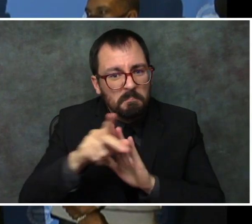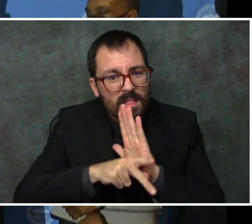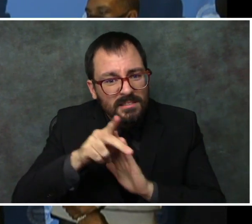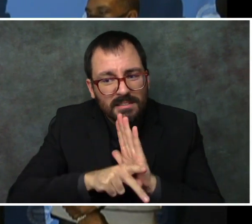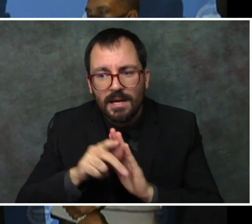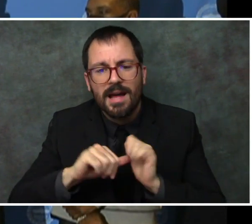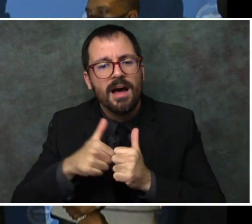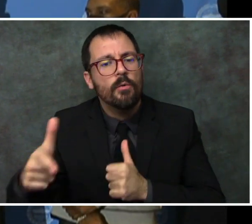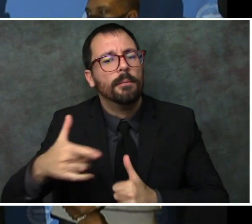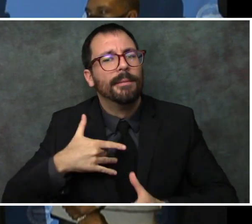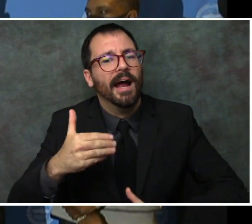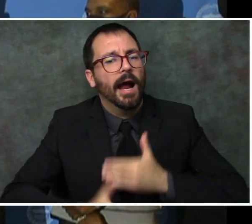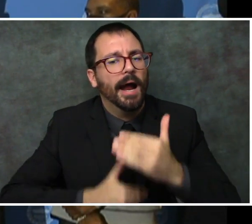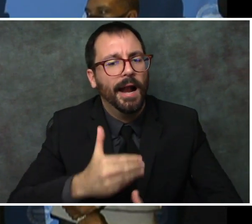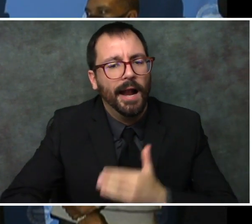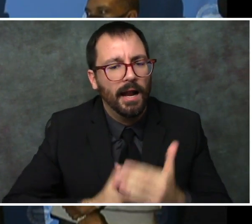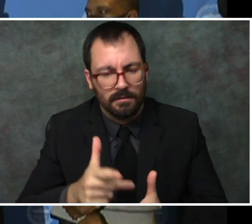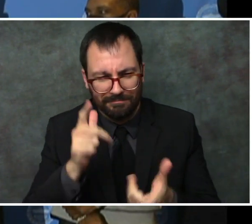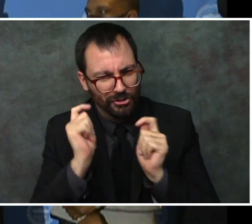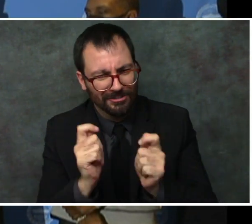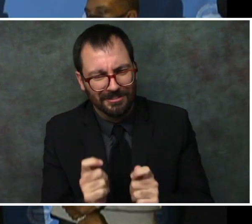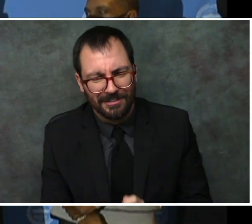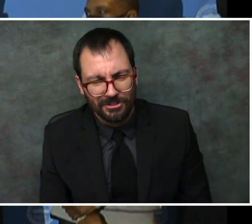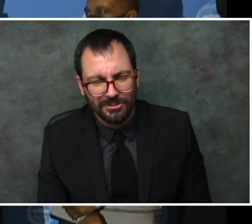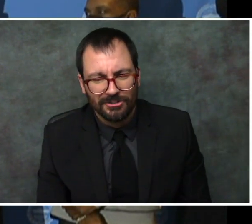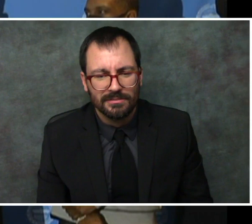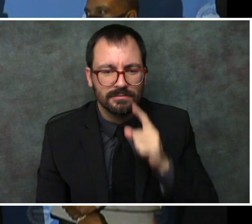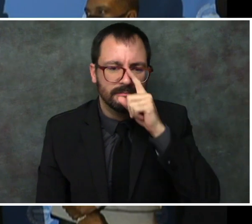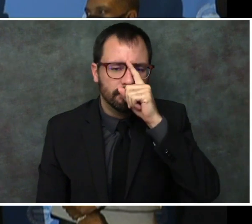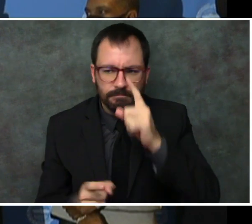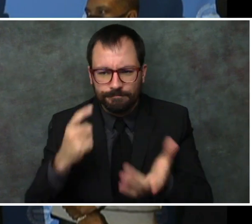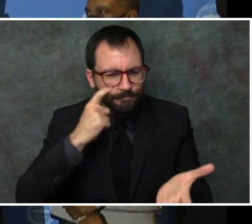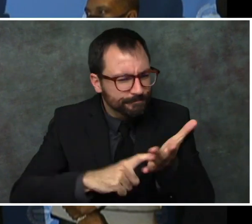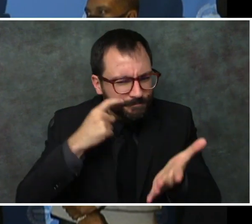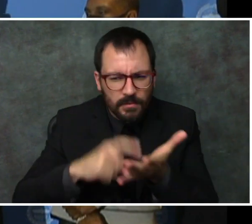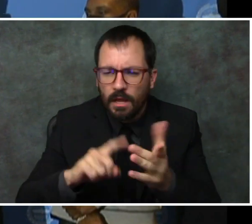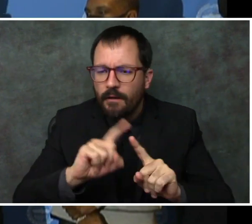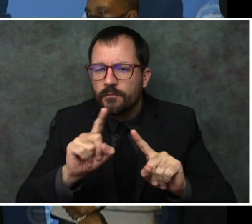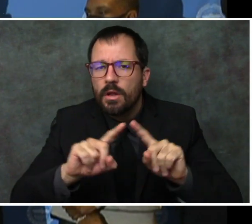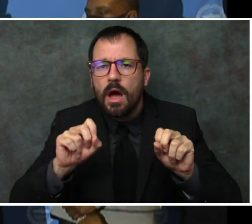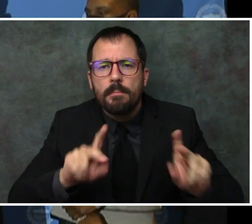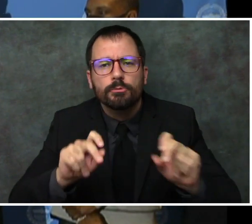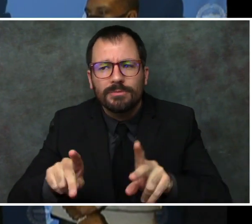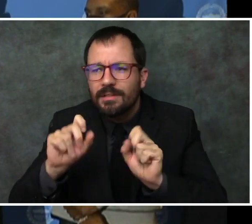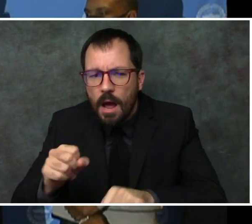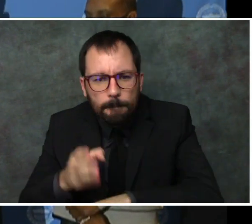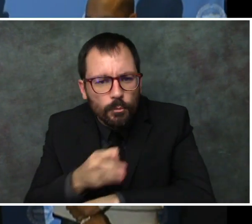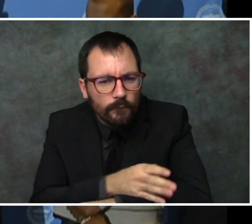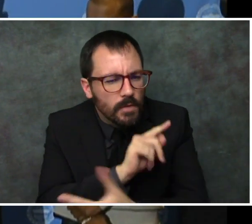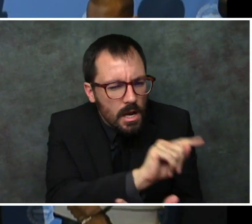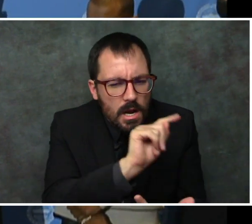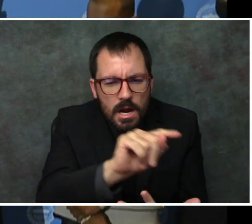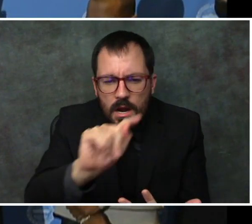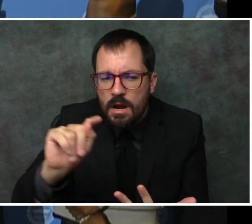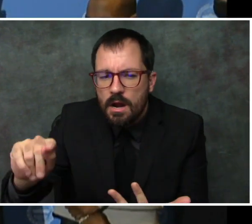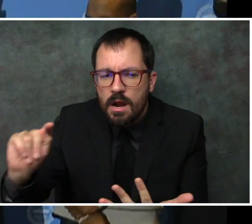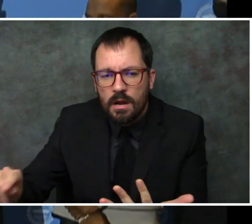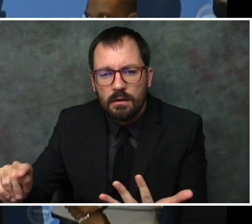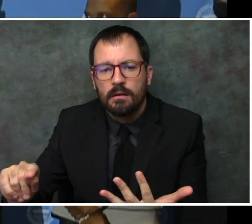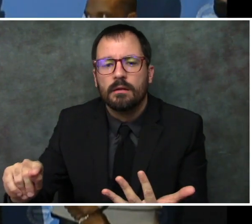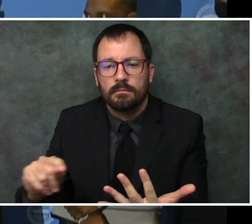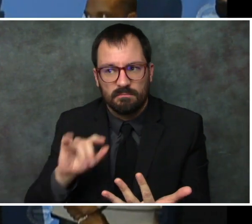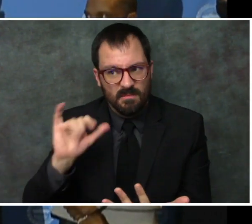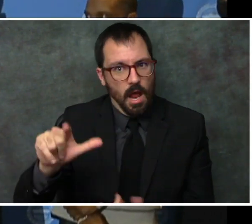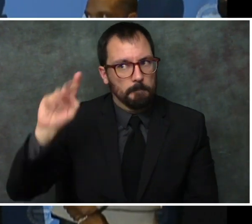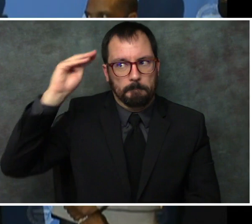and practices, all to the end of identifying opportunities for improvement, all as requested